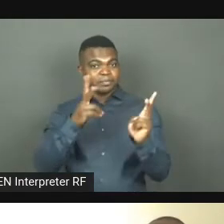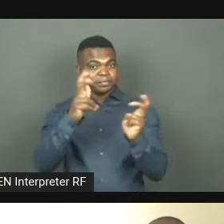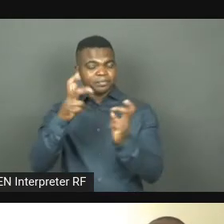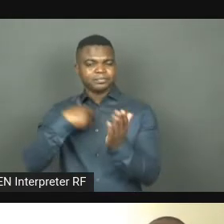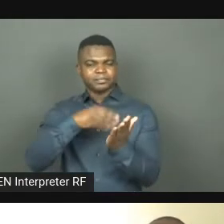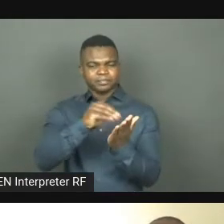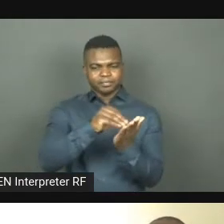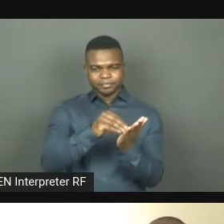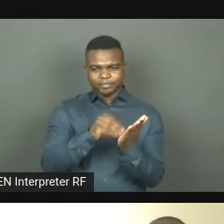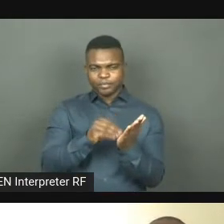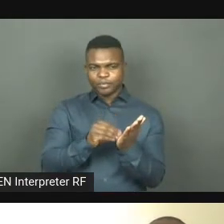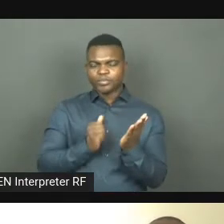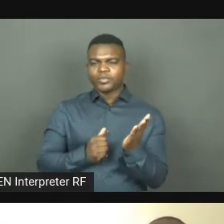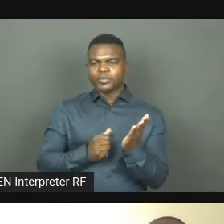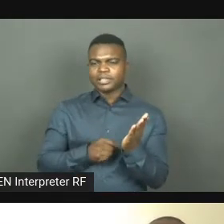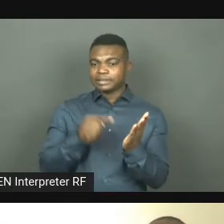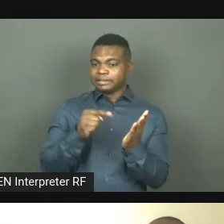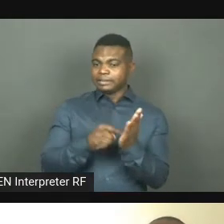their nature,